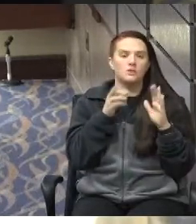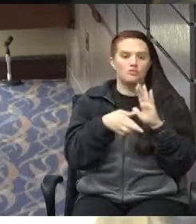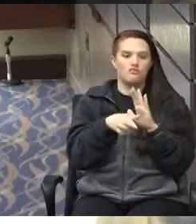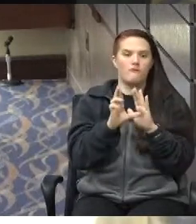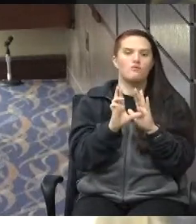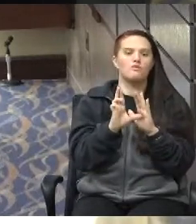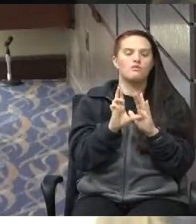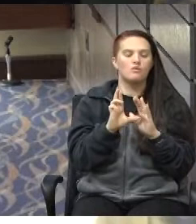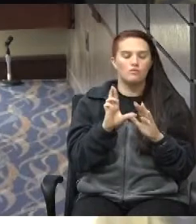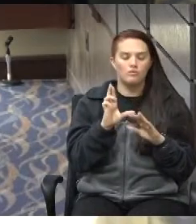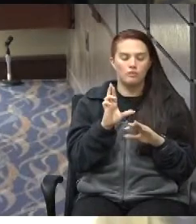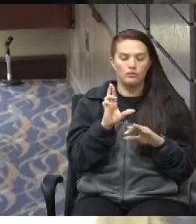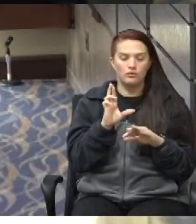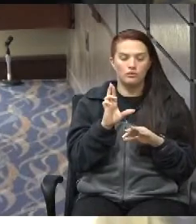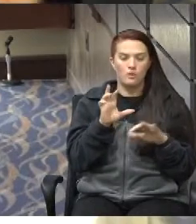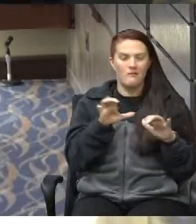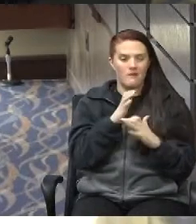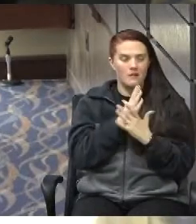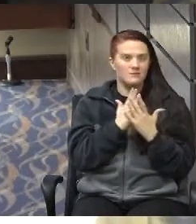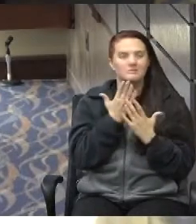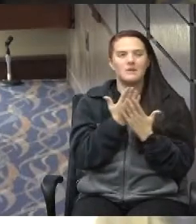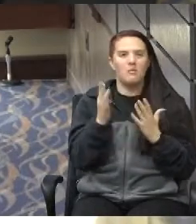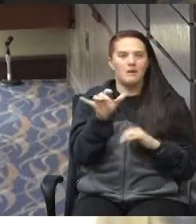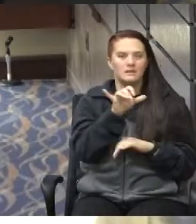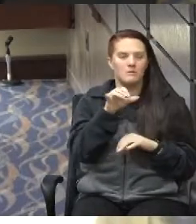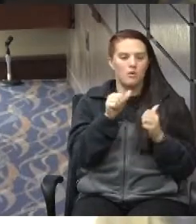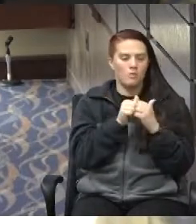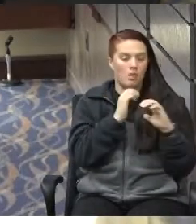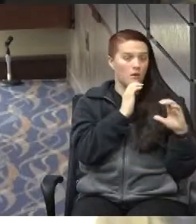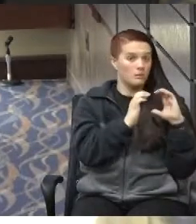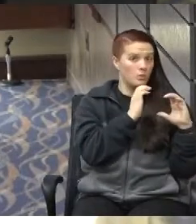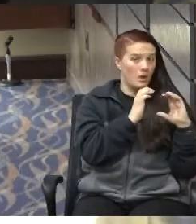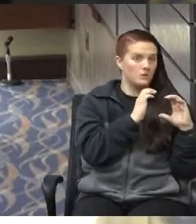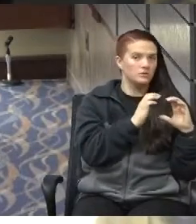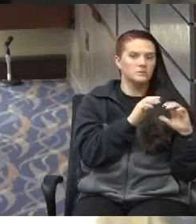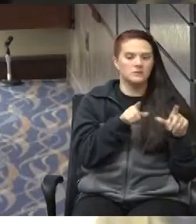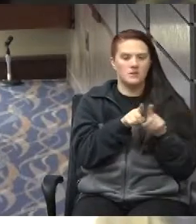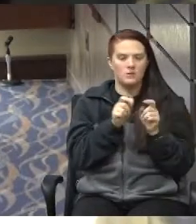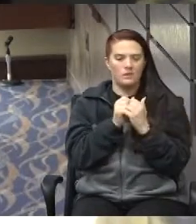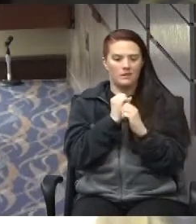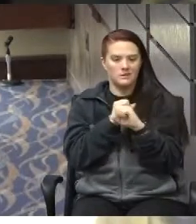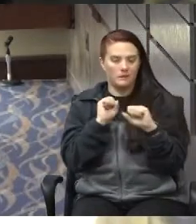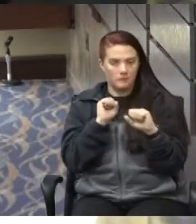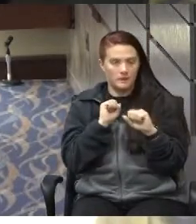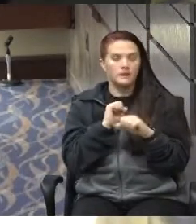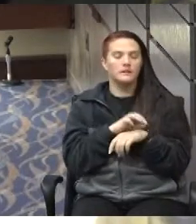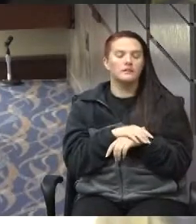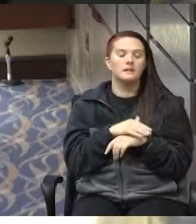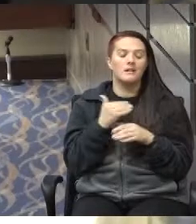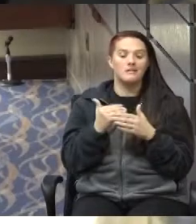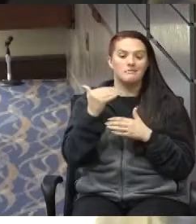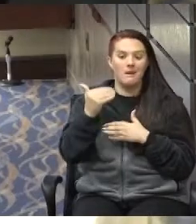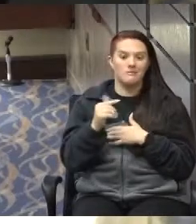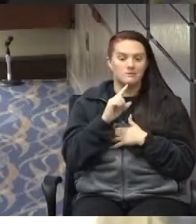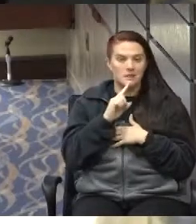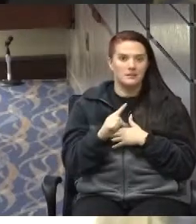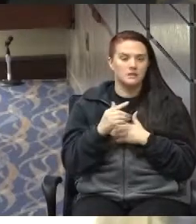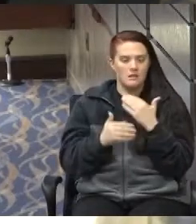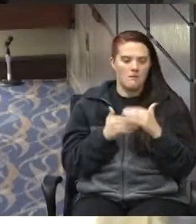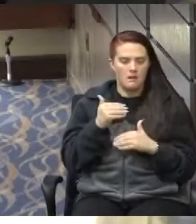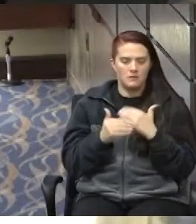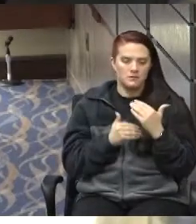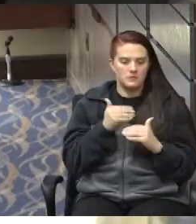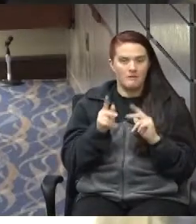review. We've done something similar to this in communications as well as in safety. And next up is the process